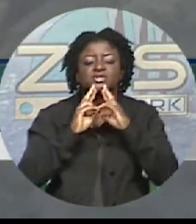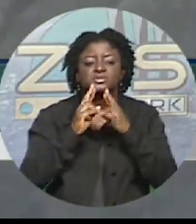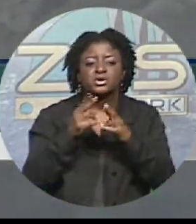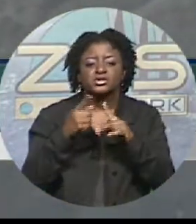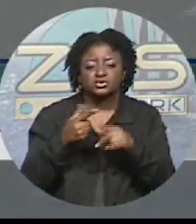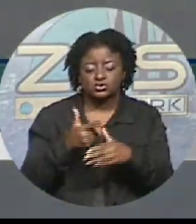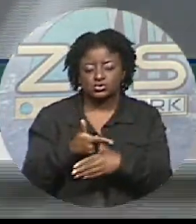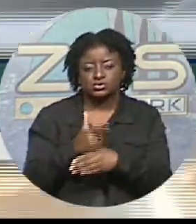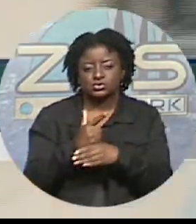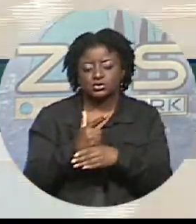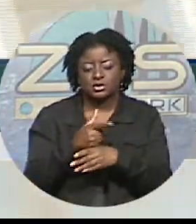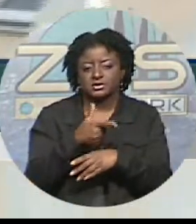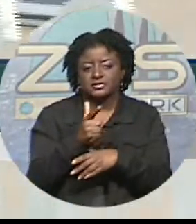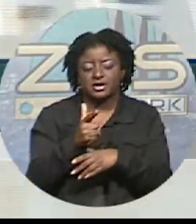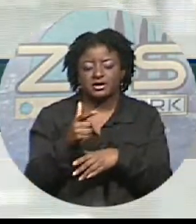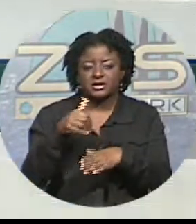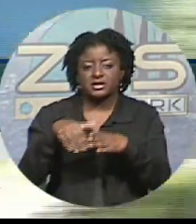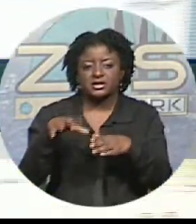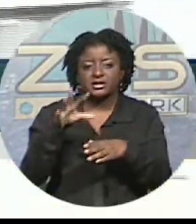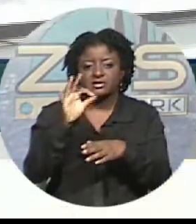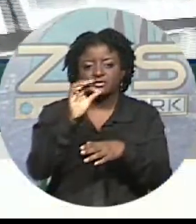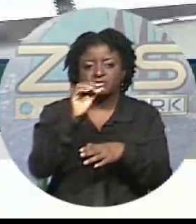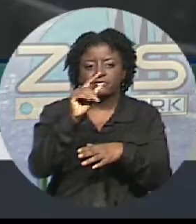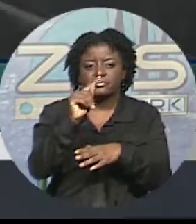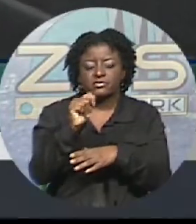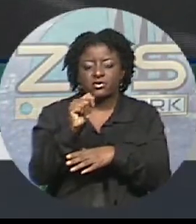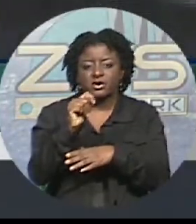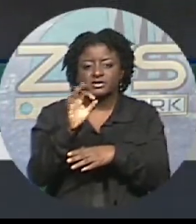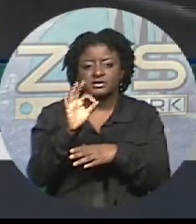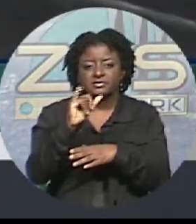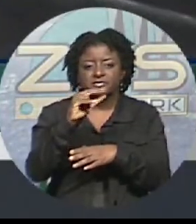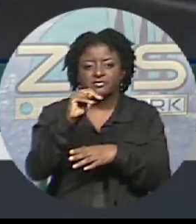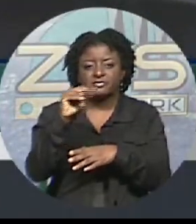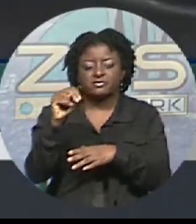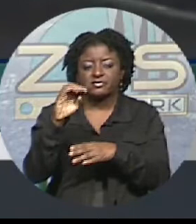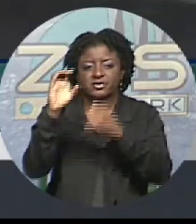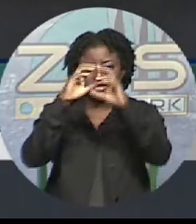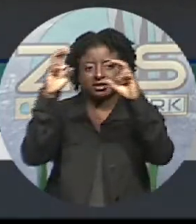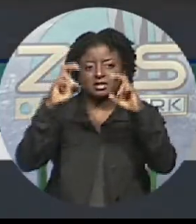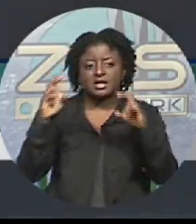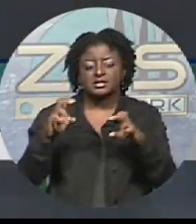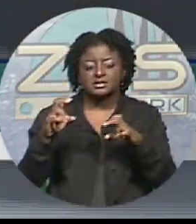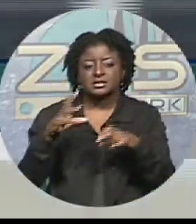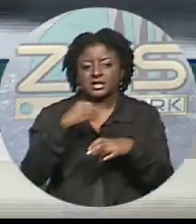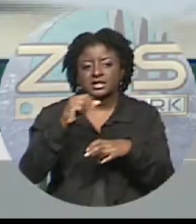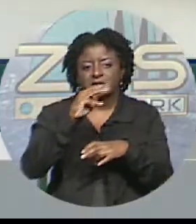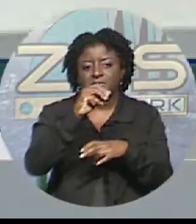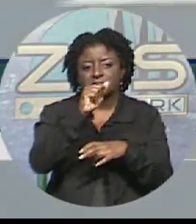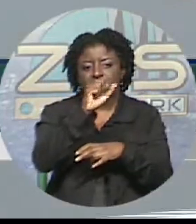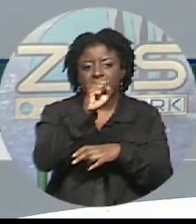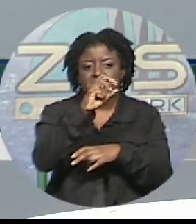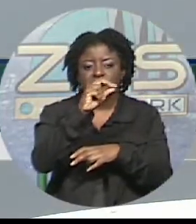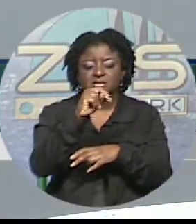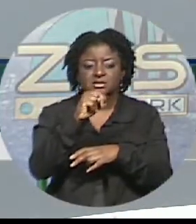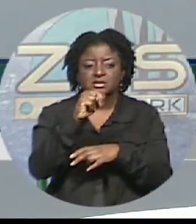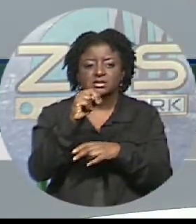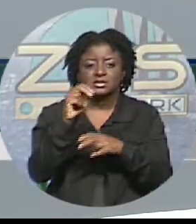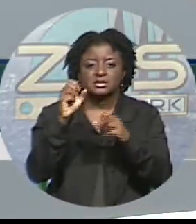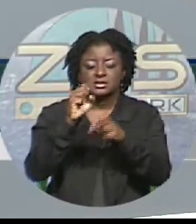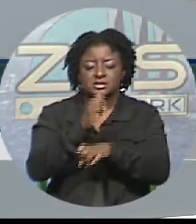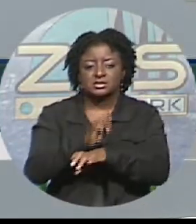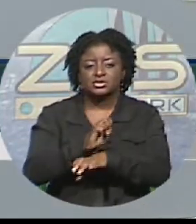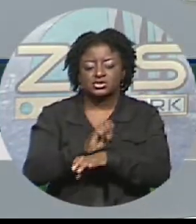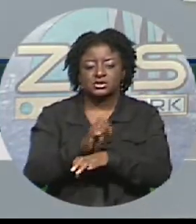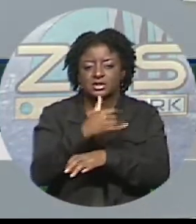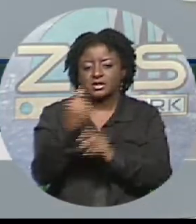being fired in the Fort Finn Castle and nearby Mason's Addition area. They met four armed men who shot at them. The